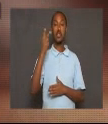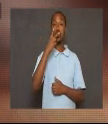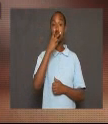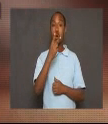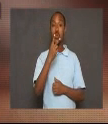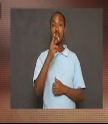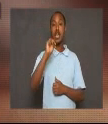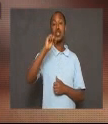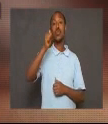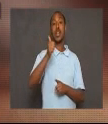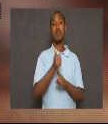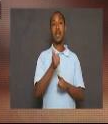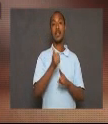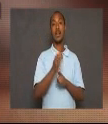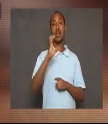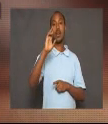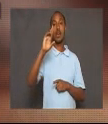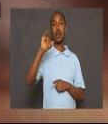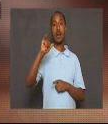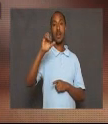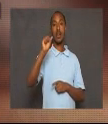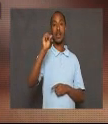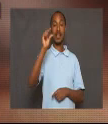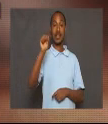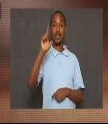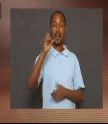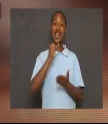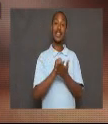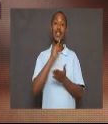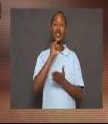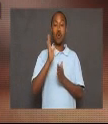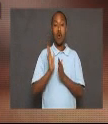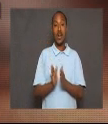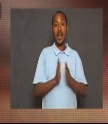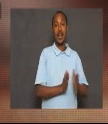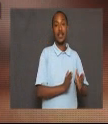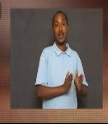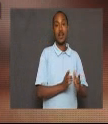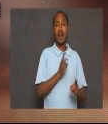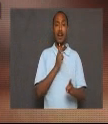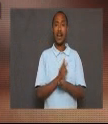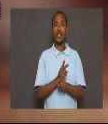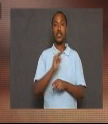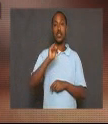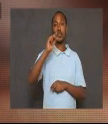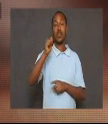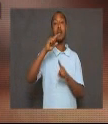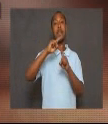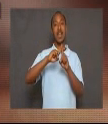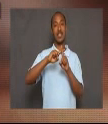sodium metal crystal. It is an organized array of sodium plus